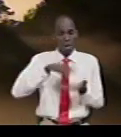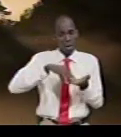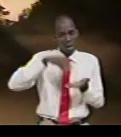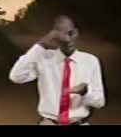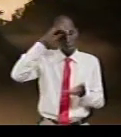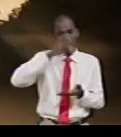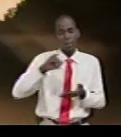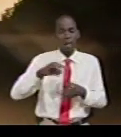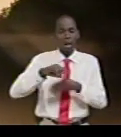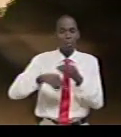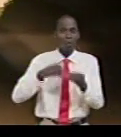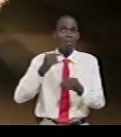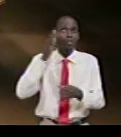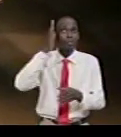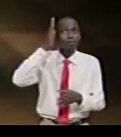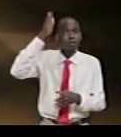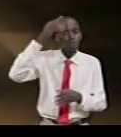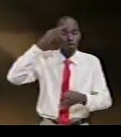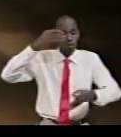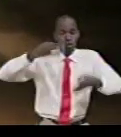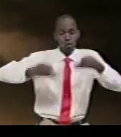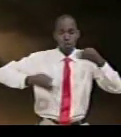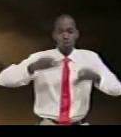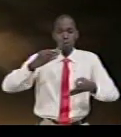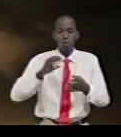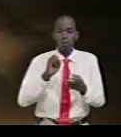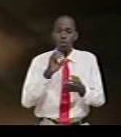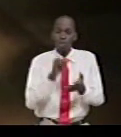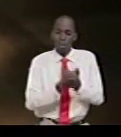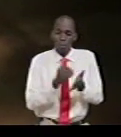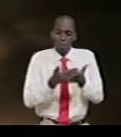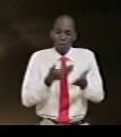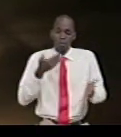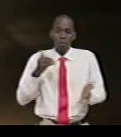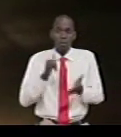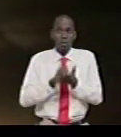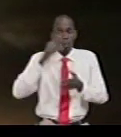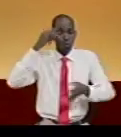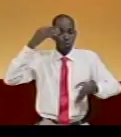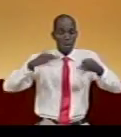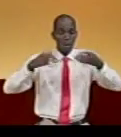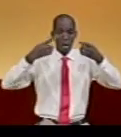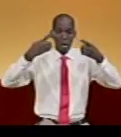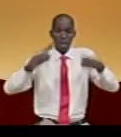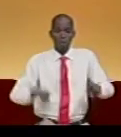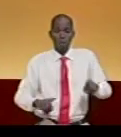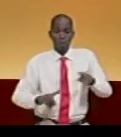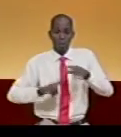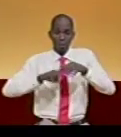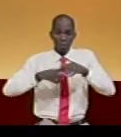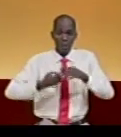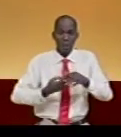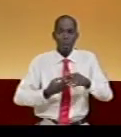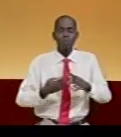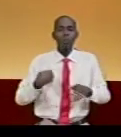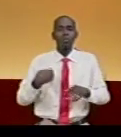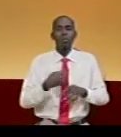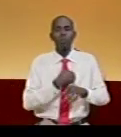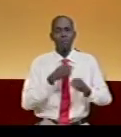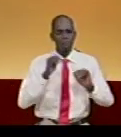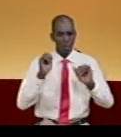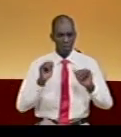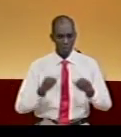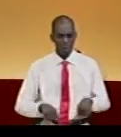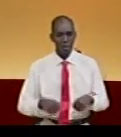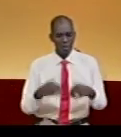future judgment, so that before that future judgment strikes, we will then make a